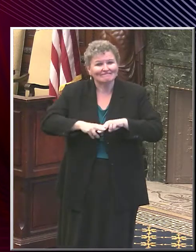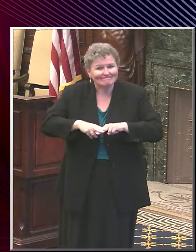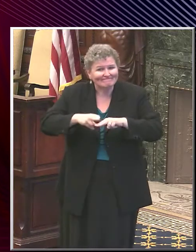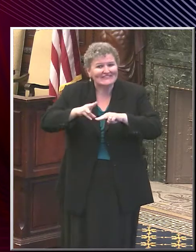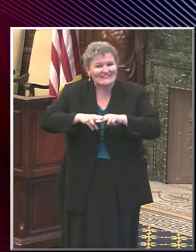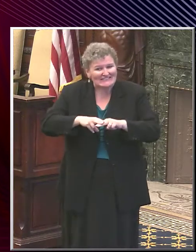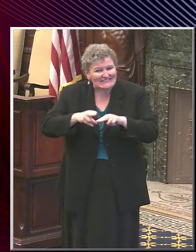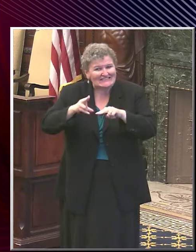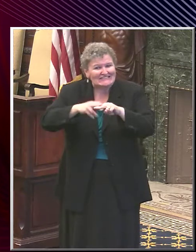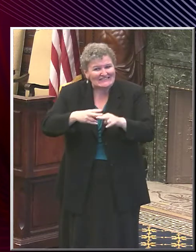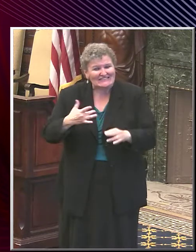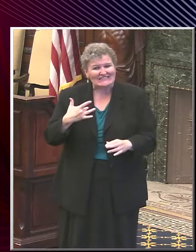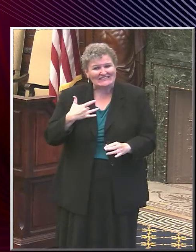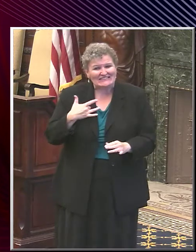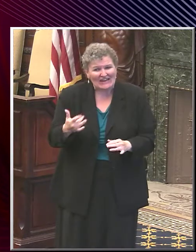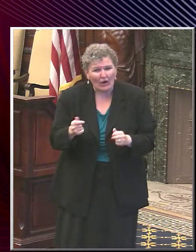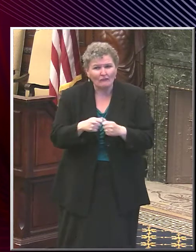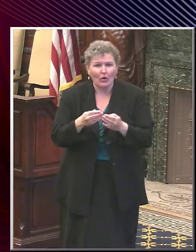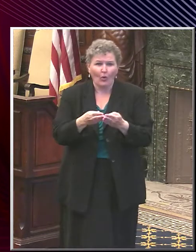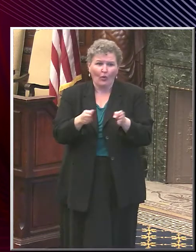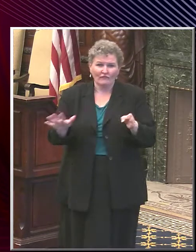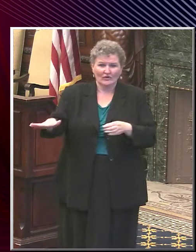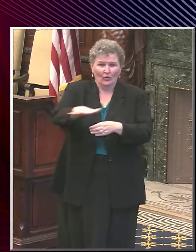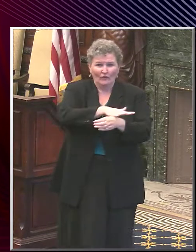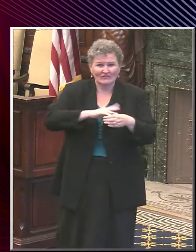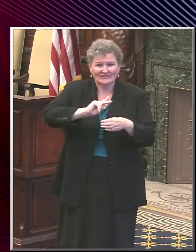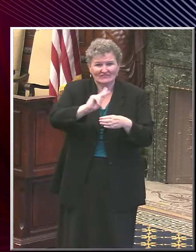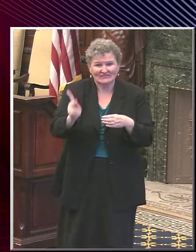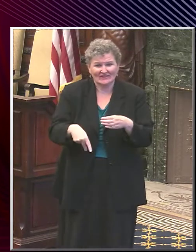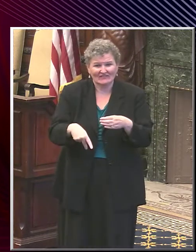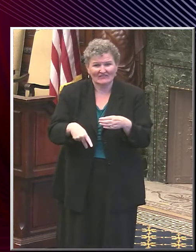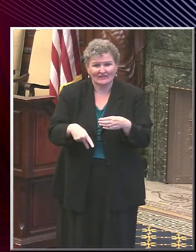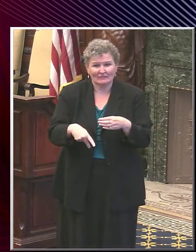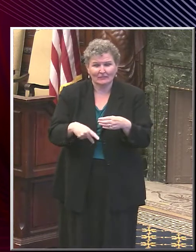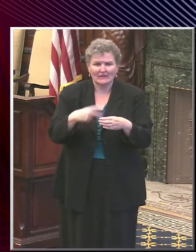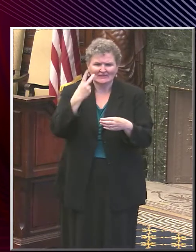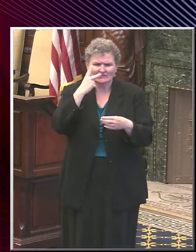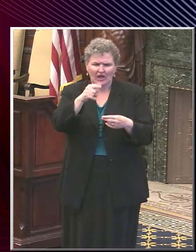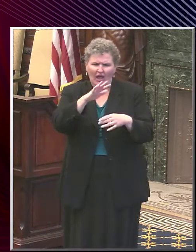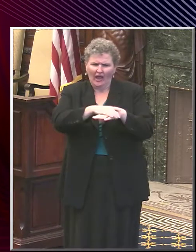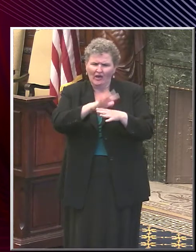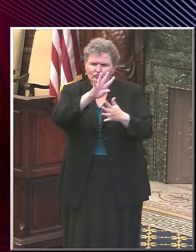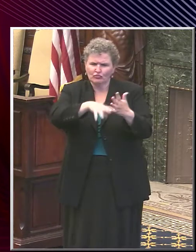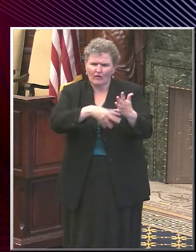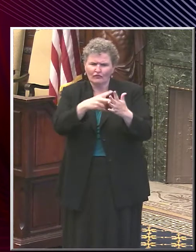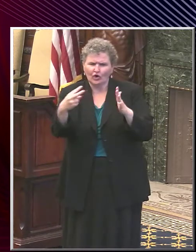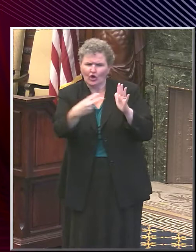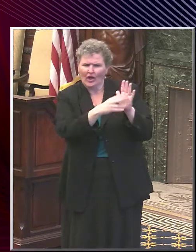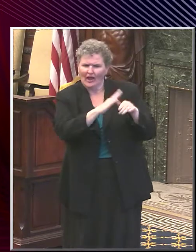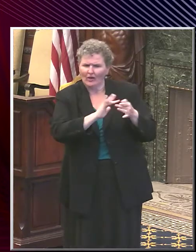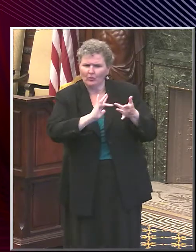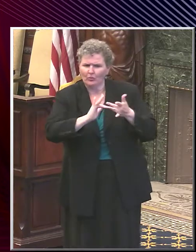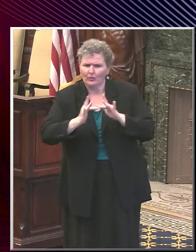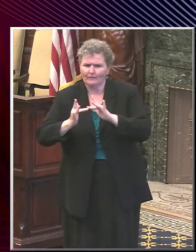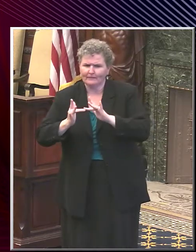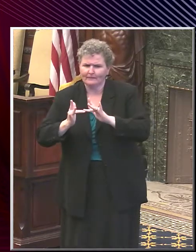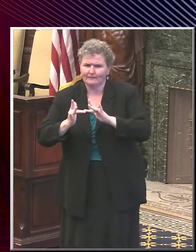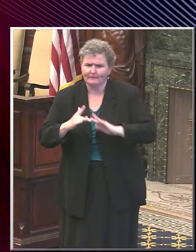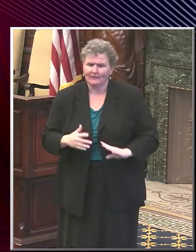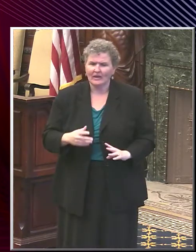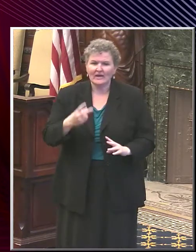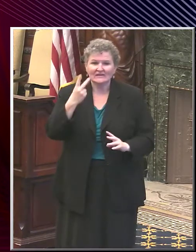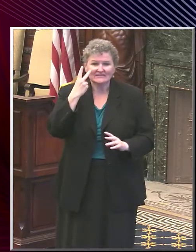in cases across the city. And if you look at the graph on our website, you can see that. Now, those new cases are still predominantly younger